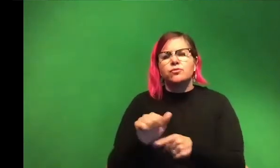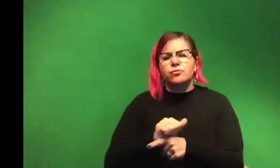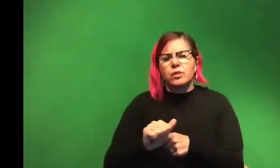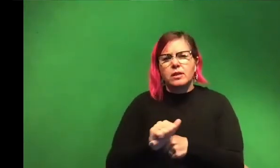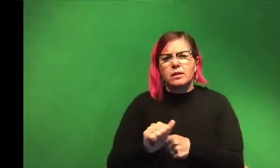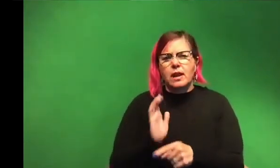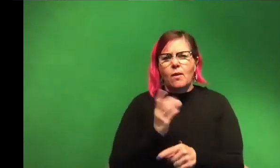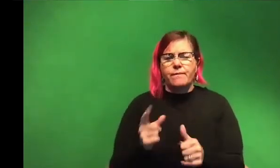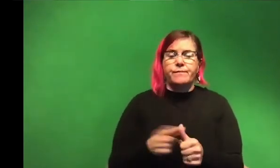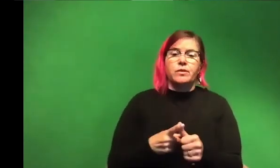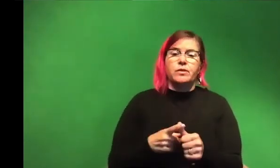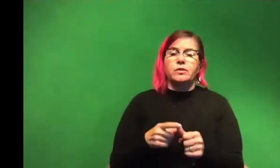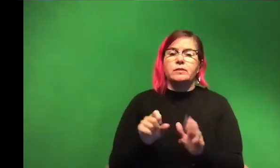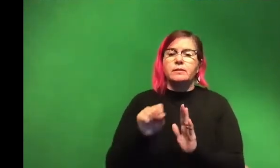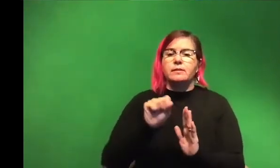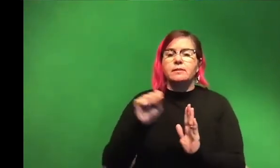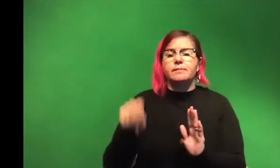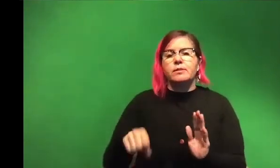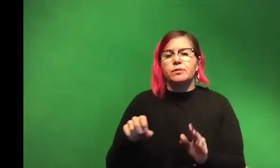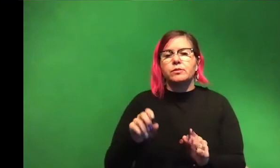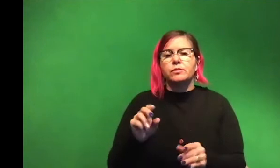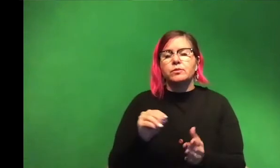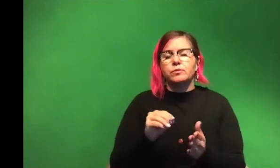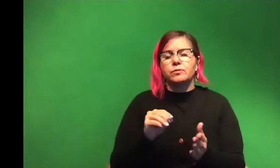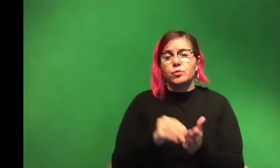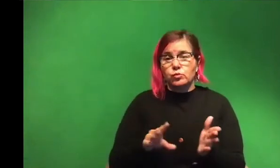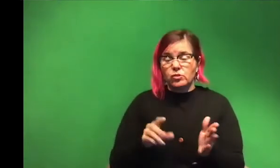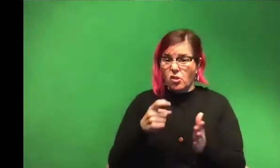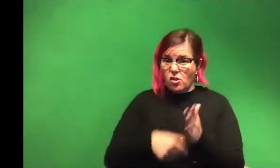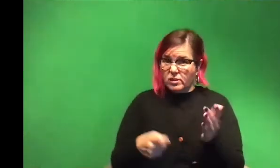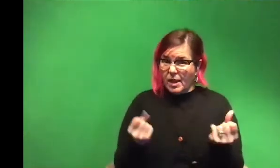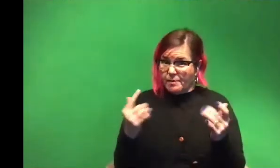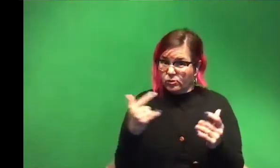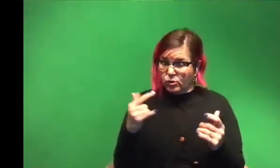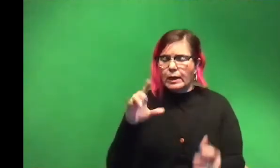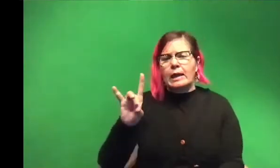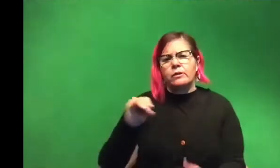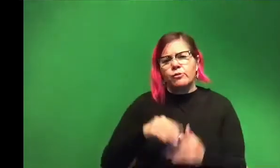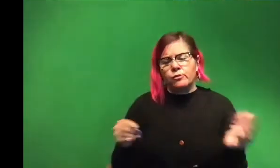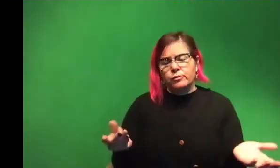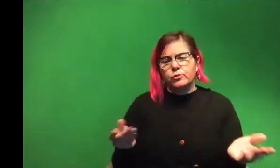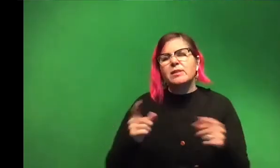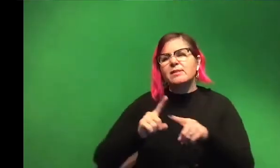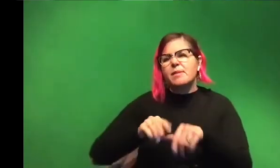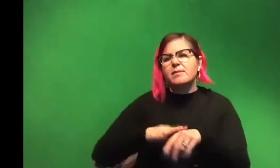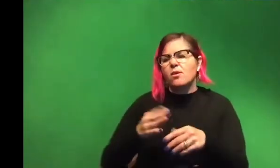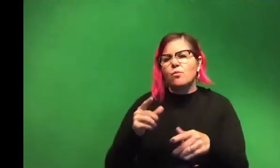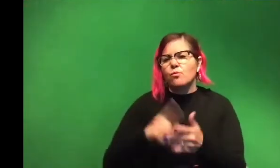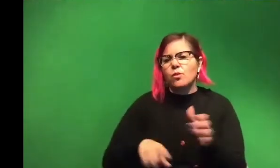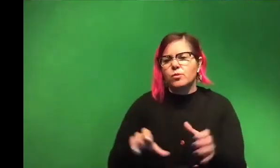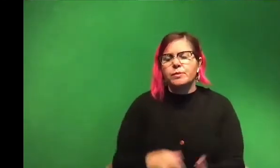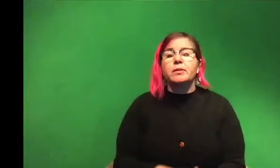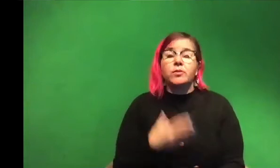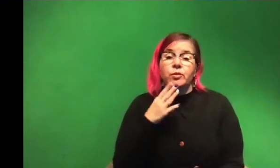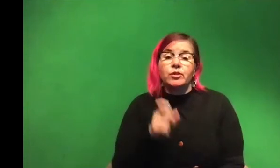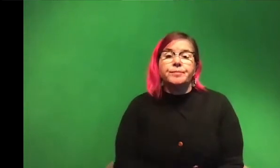our first semester students on $80 drones. So it really just depends on what we're doing. But that's a great question.